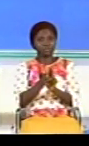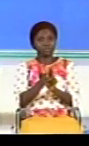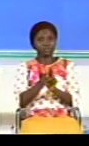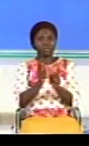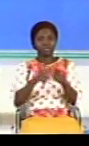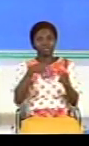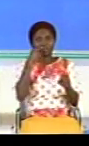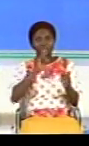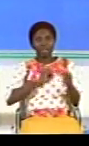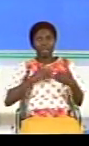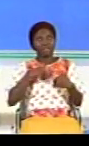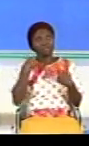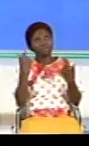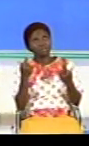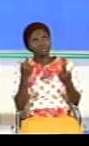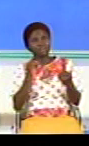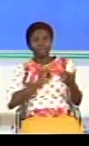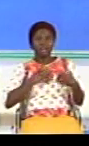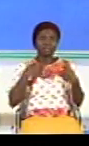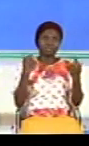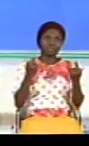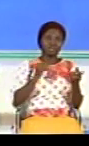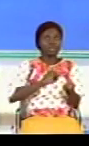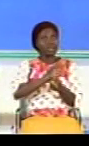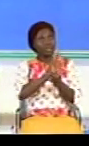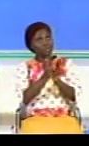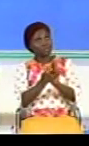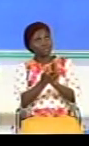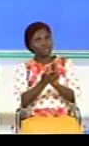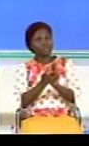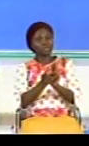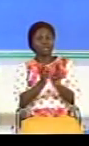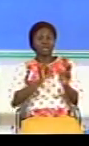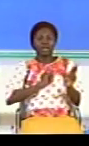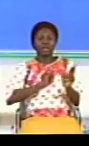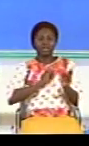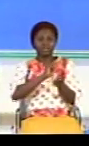I repent. I turn away from my sin. I accept Jesus.